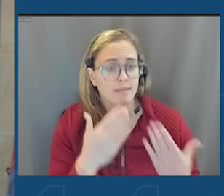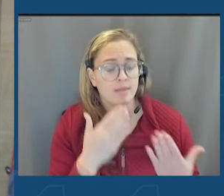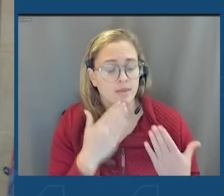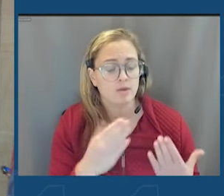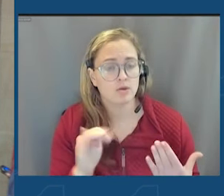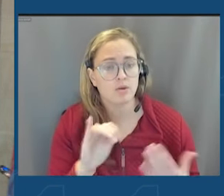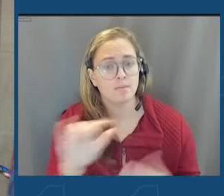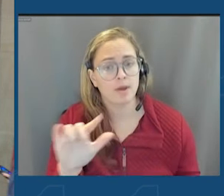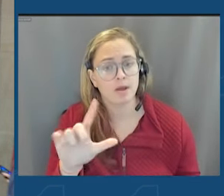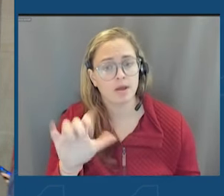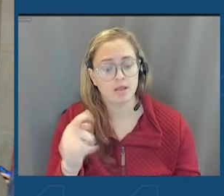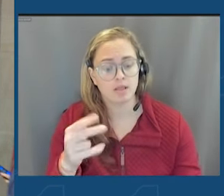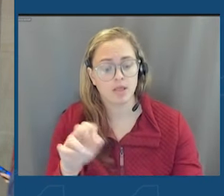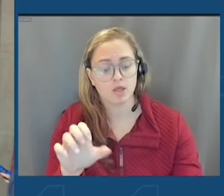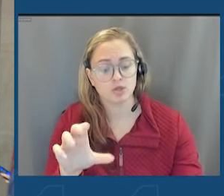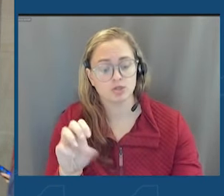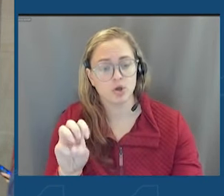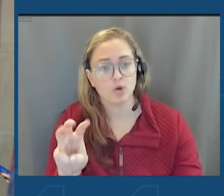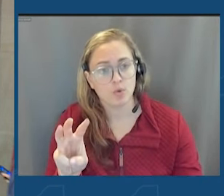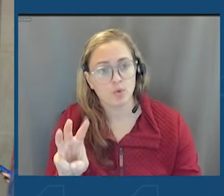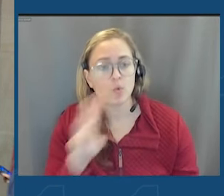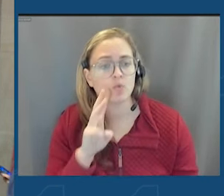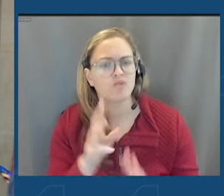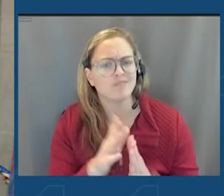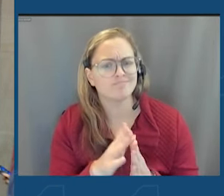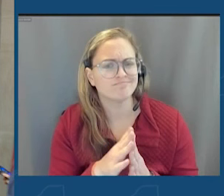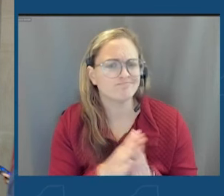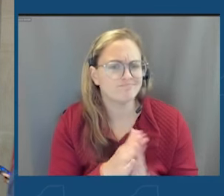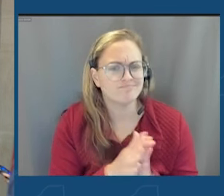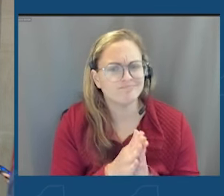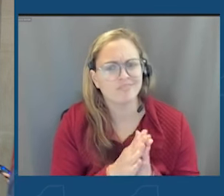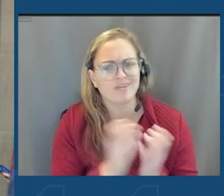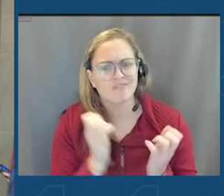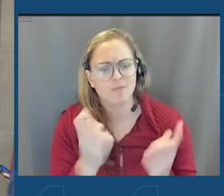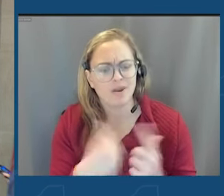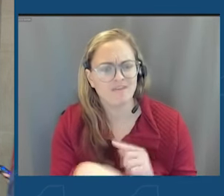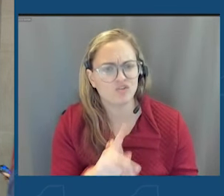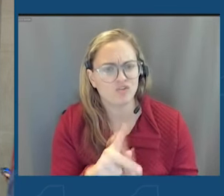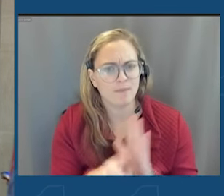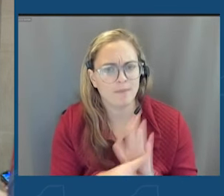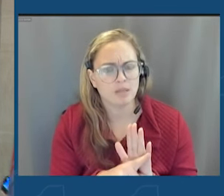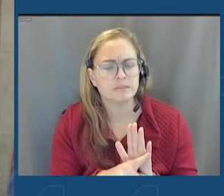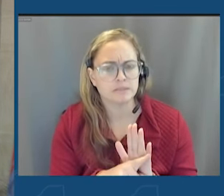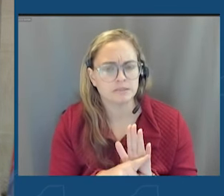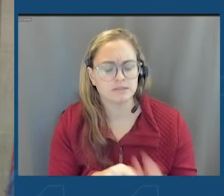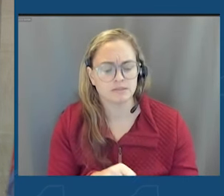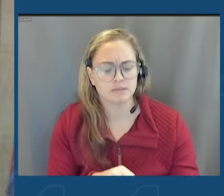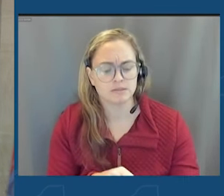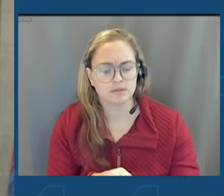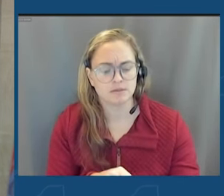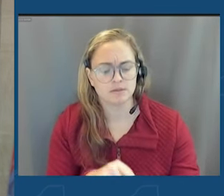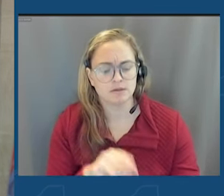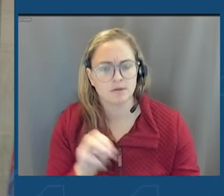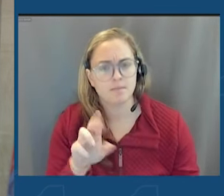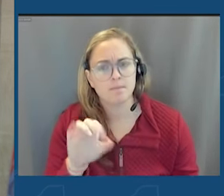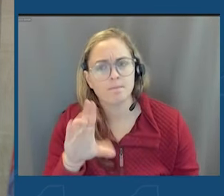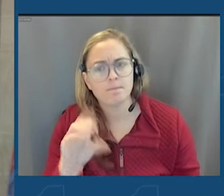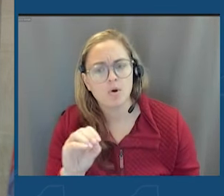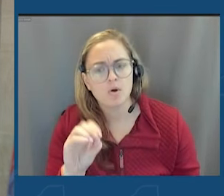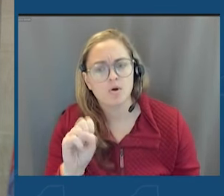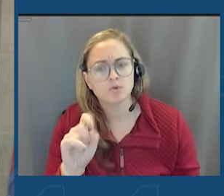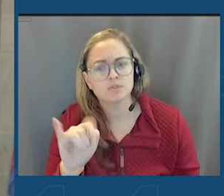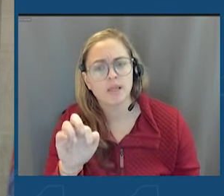done, helping be a driver behind many of our policy initiatives, as well as Marco Soler, our Deputy Secretary